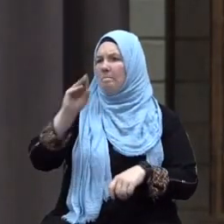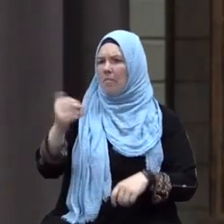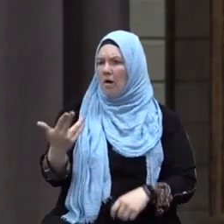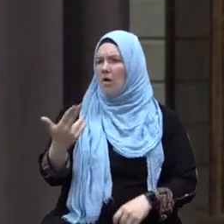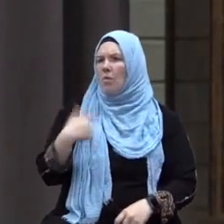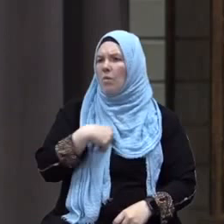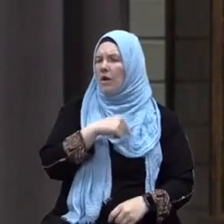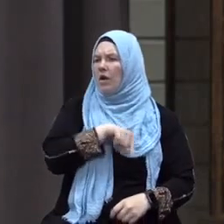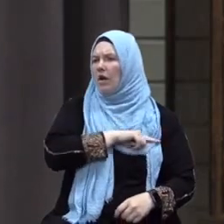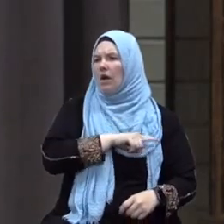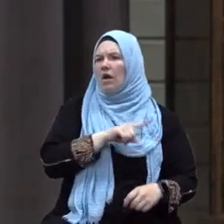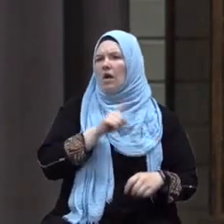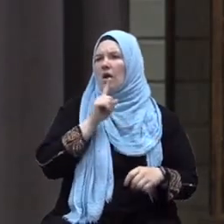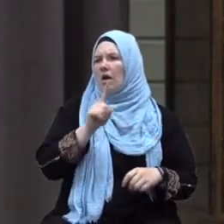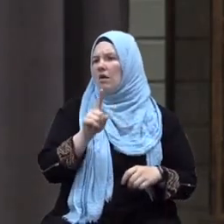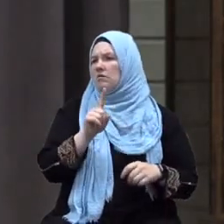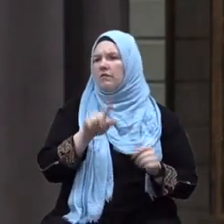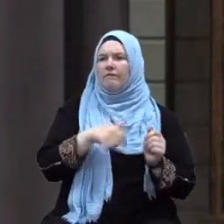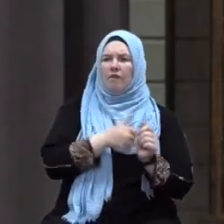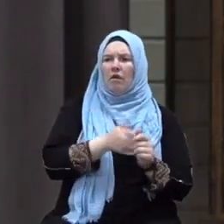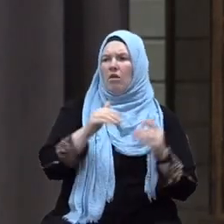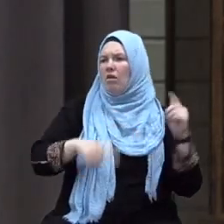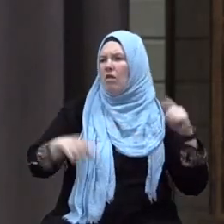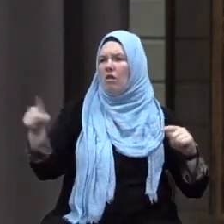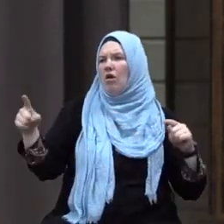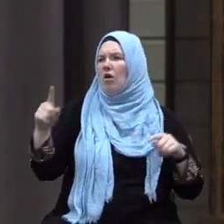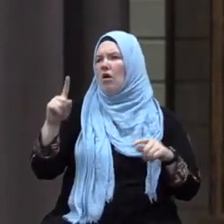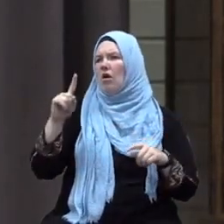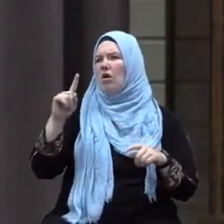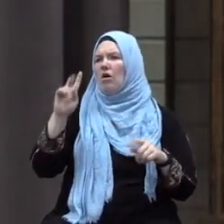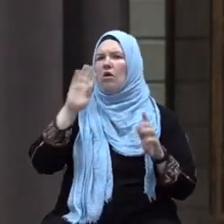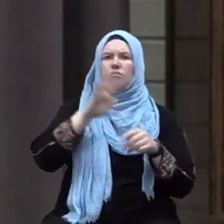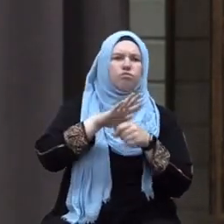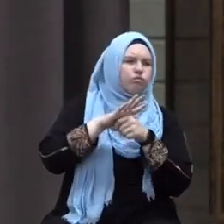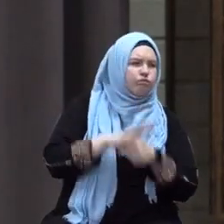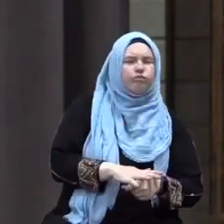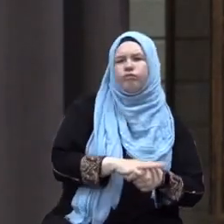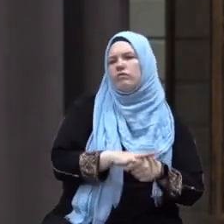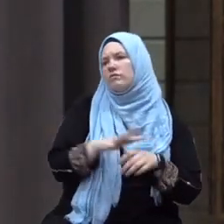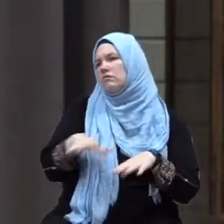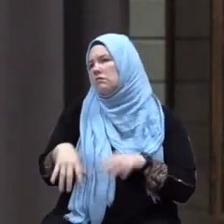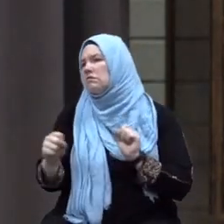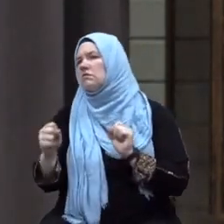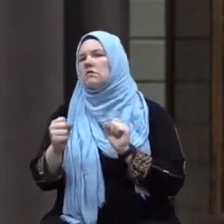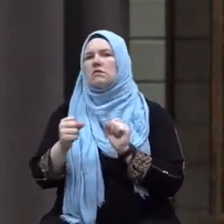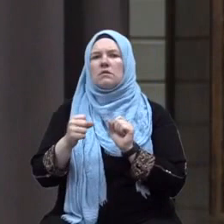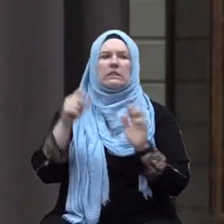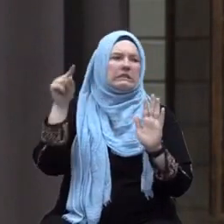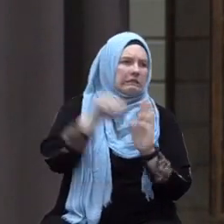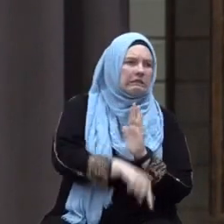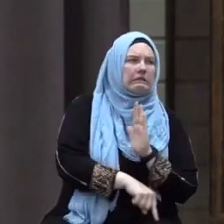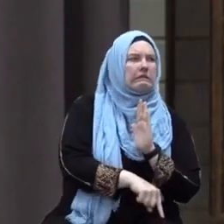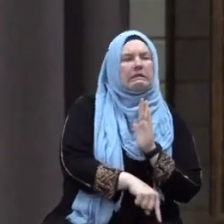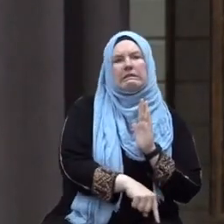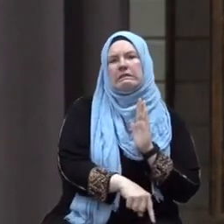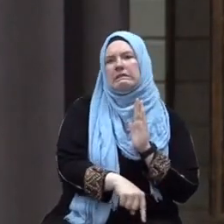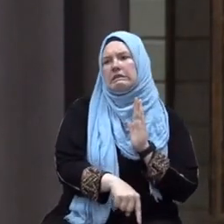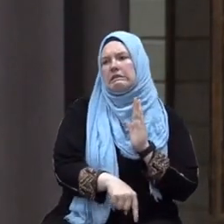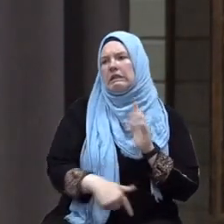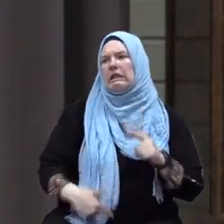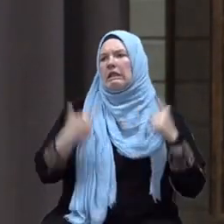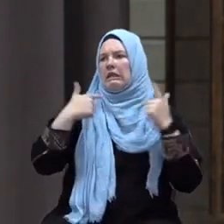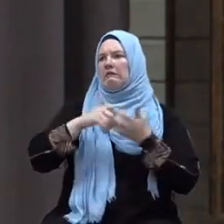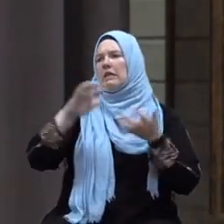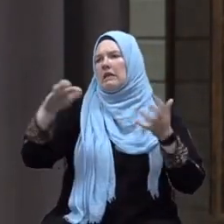are backward, downward, oppressed, occupied, torn apart, killed, maimed, living